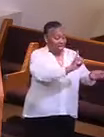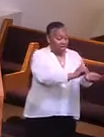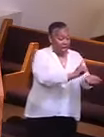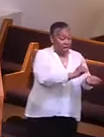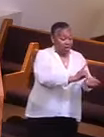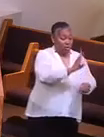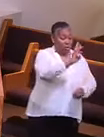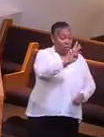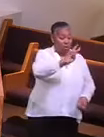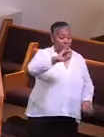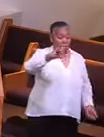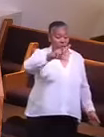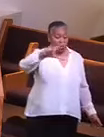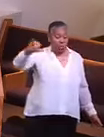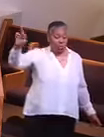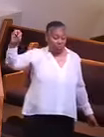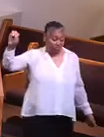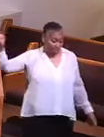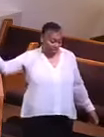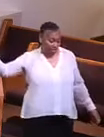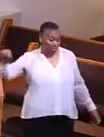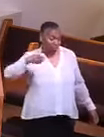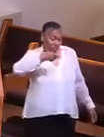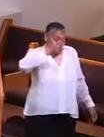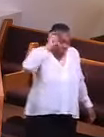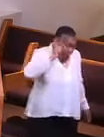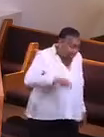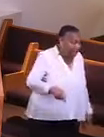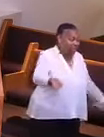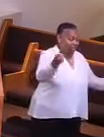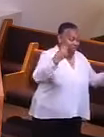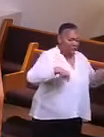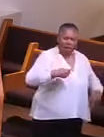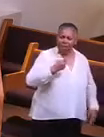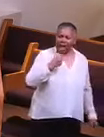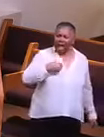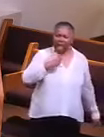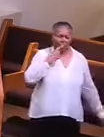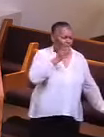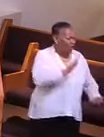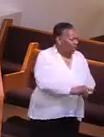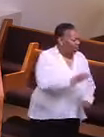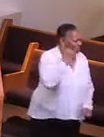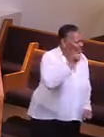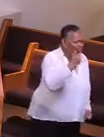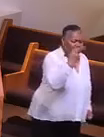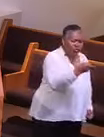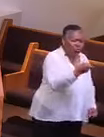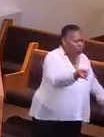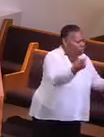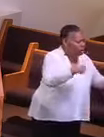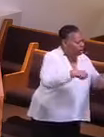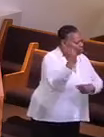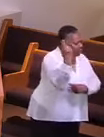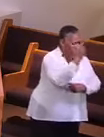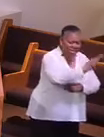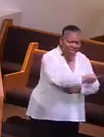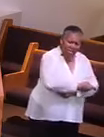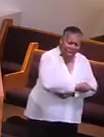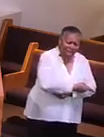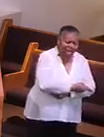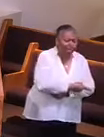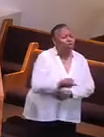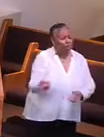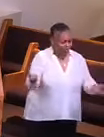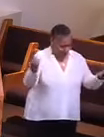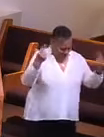Bruce Williams, you need to come. Yeah. I promise you, if you come one day, I don't have to worry about the next two. You will be here. Amen.